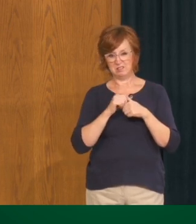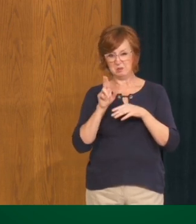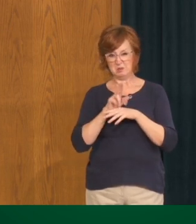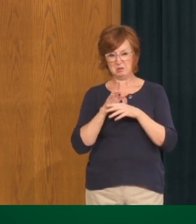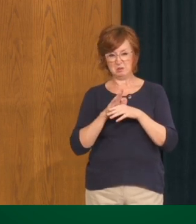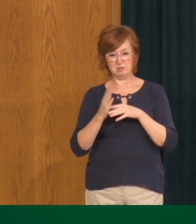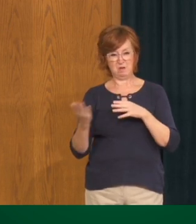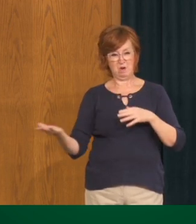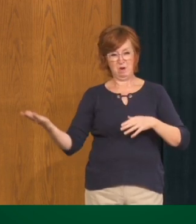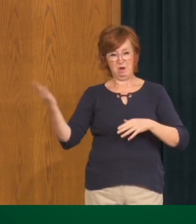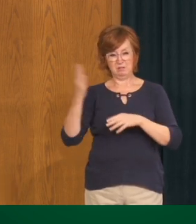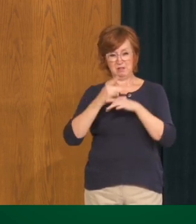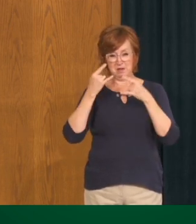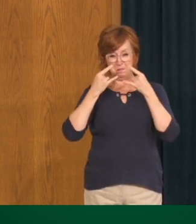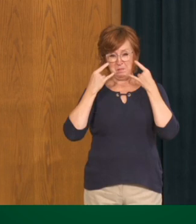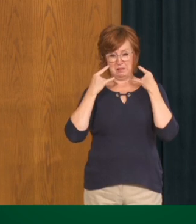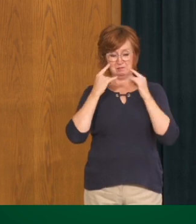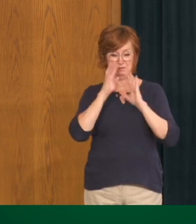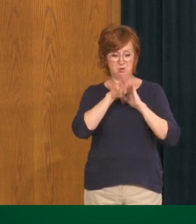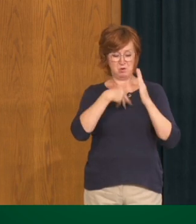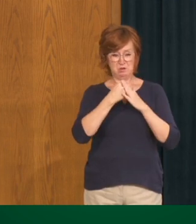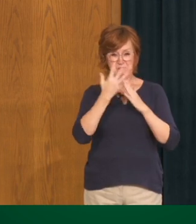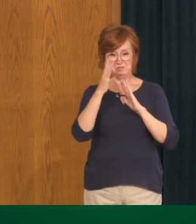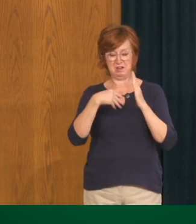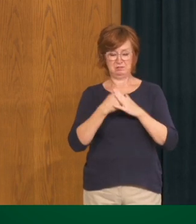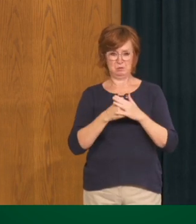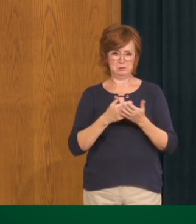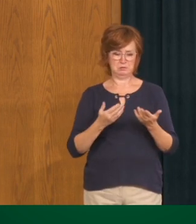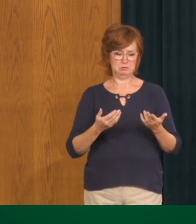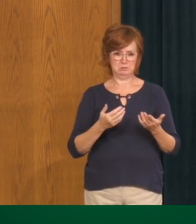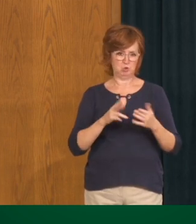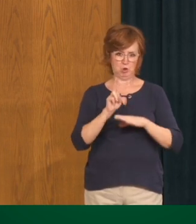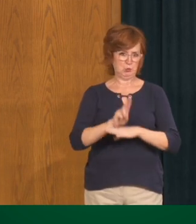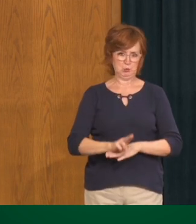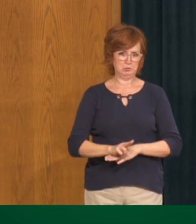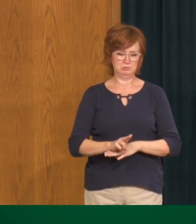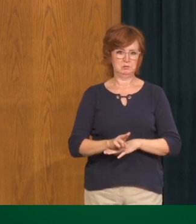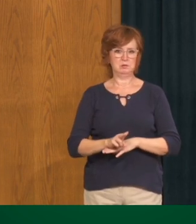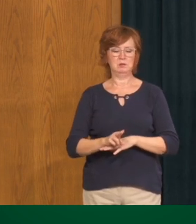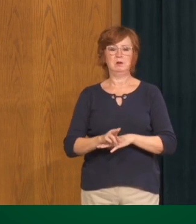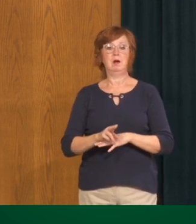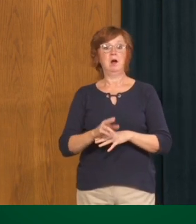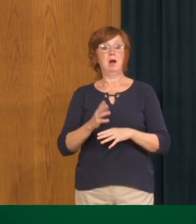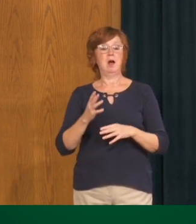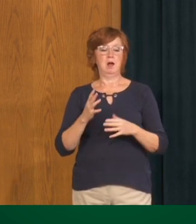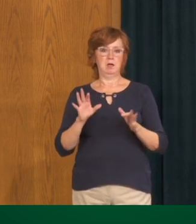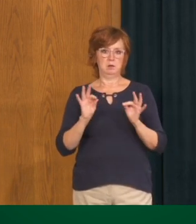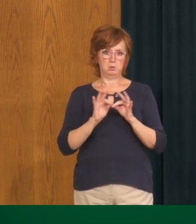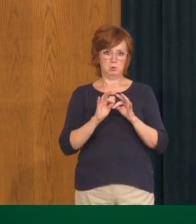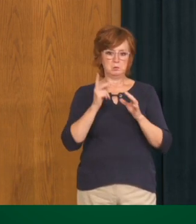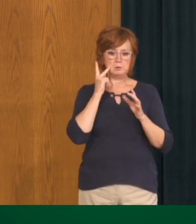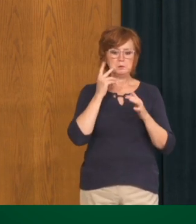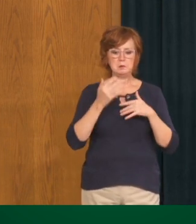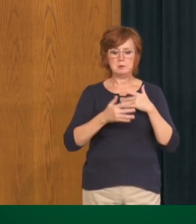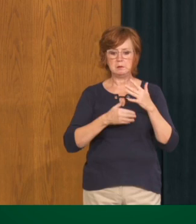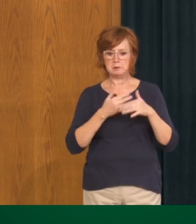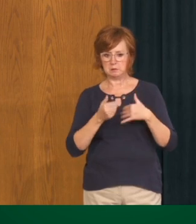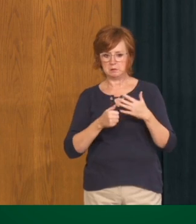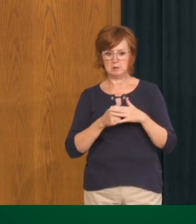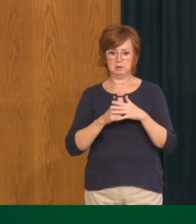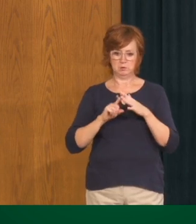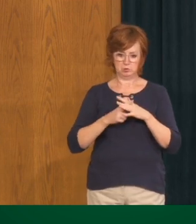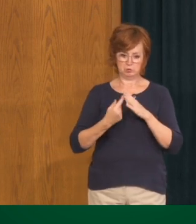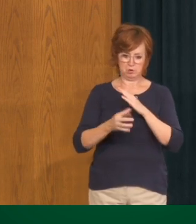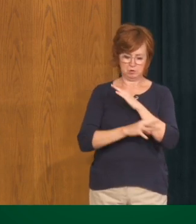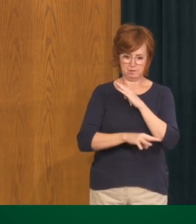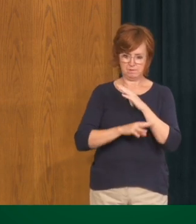lot of children will be used to, a lot of teachers. We just need to start using that, see how things continue, see how COVID activity is,